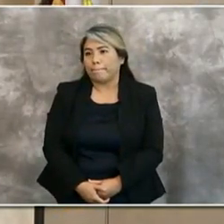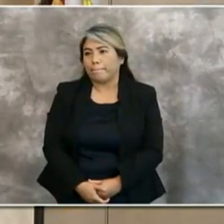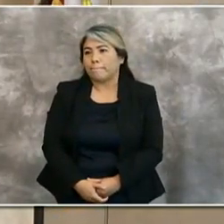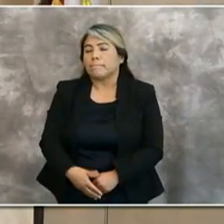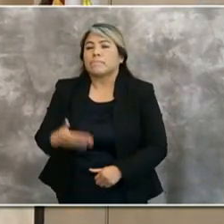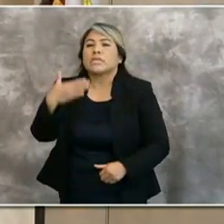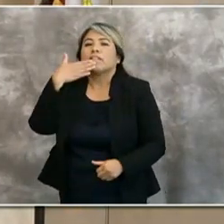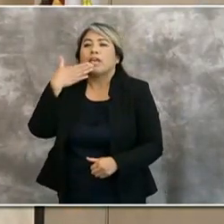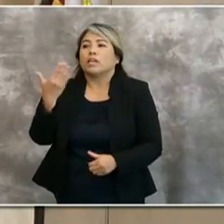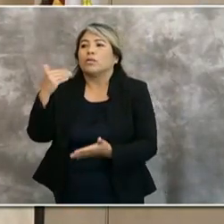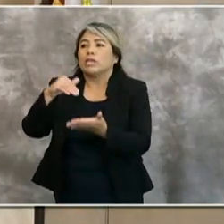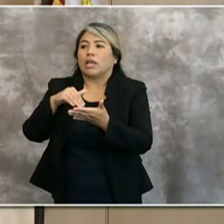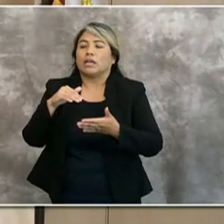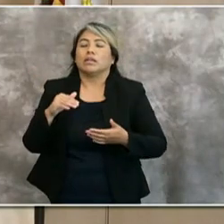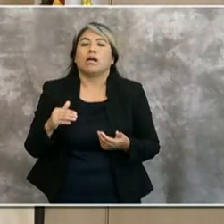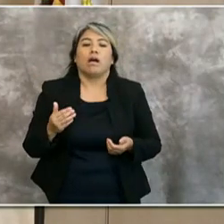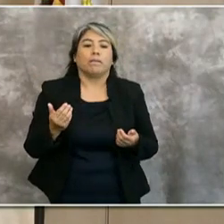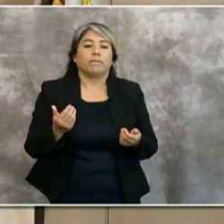Thank you again.